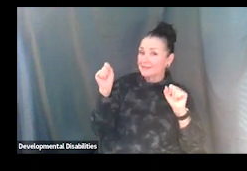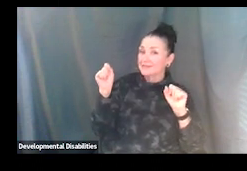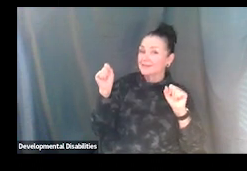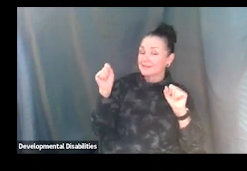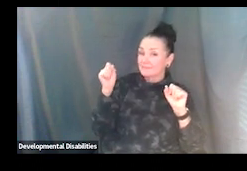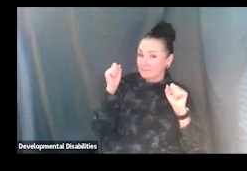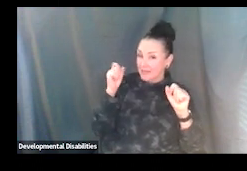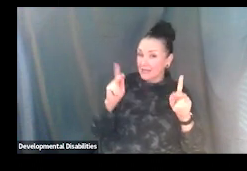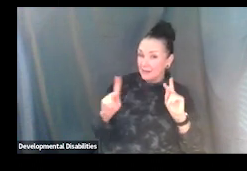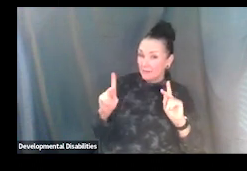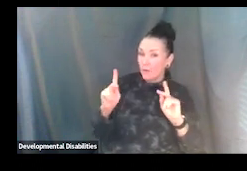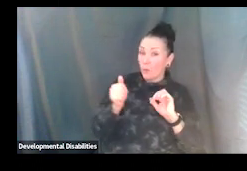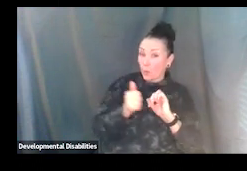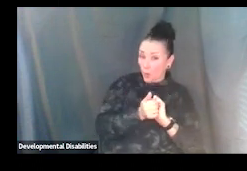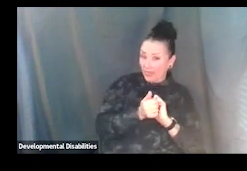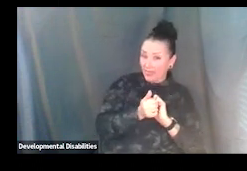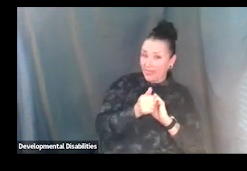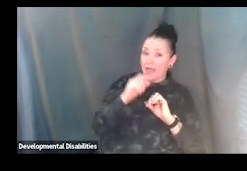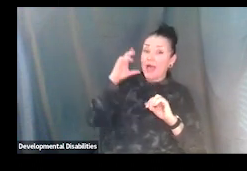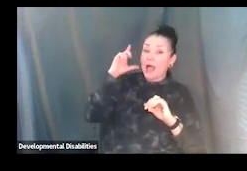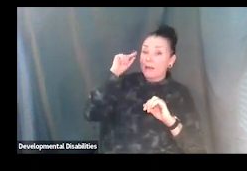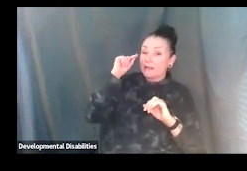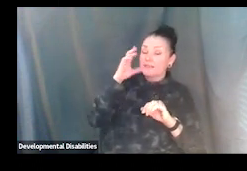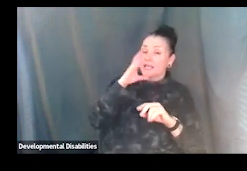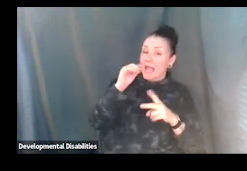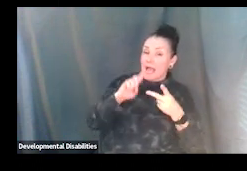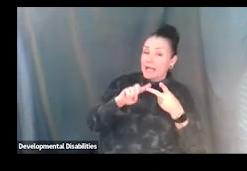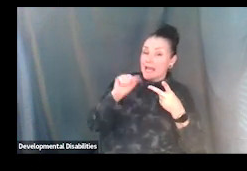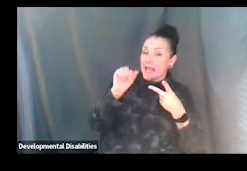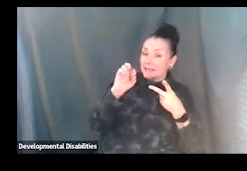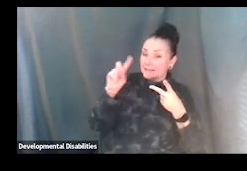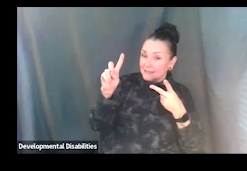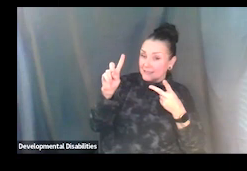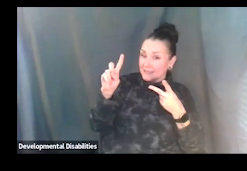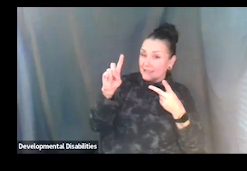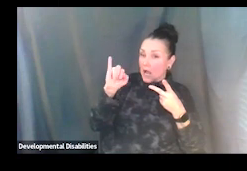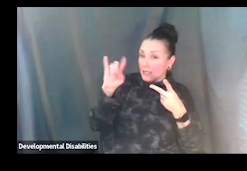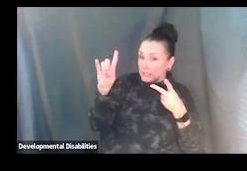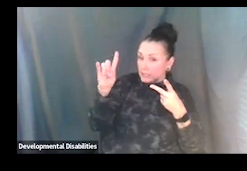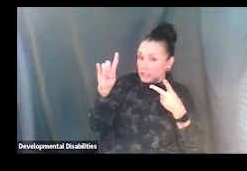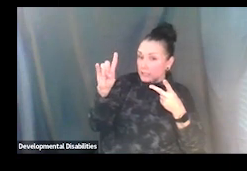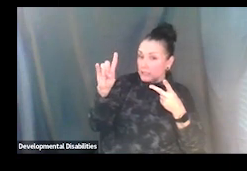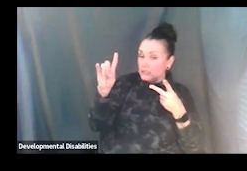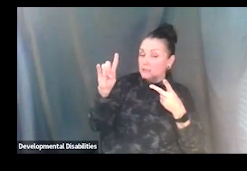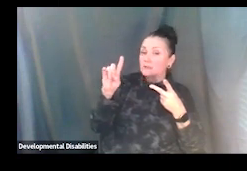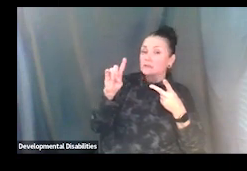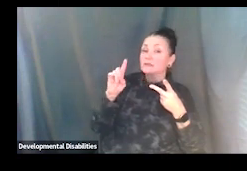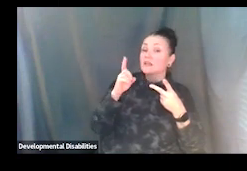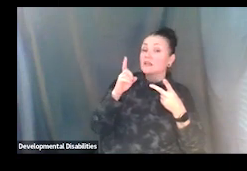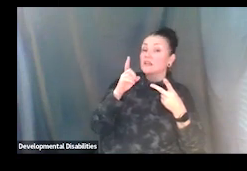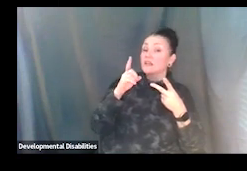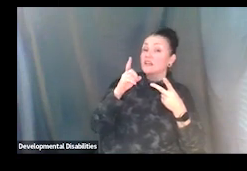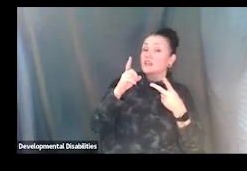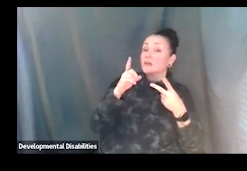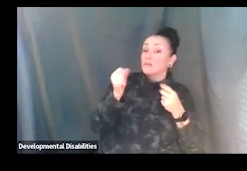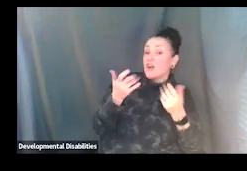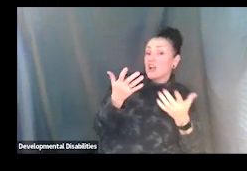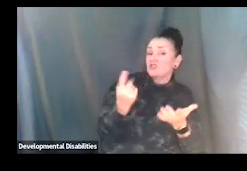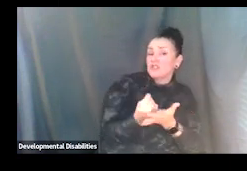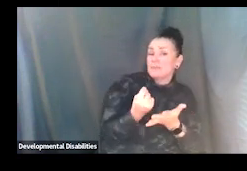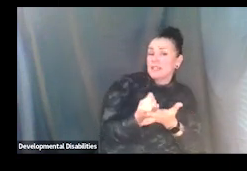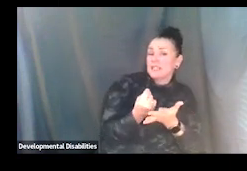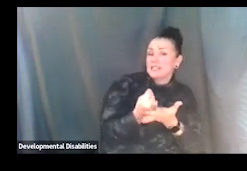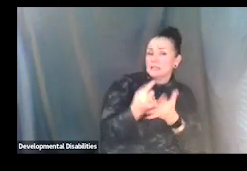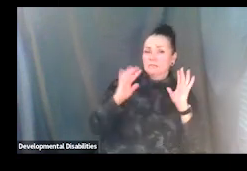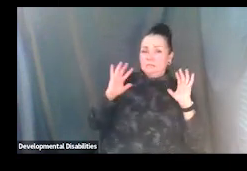stimulants increasing the risk of seizures. And there have been a few position statements from, I think, the American Academy of Neurology stating that in general,